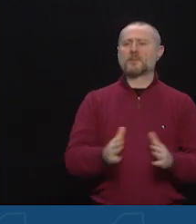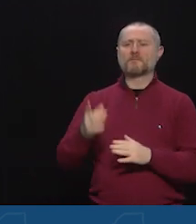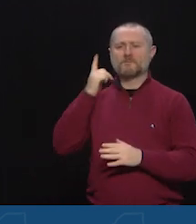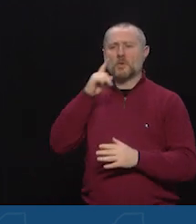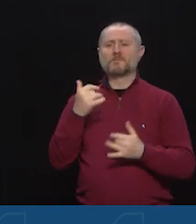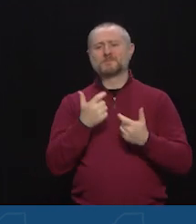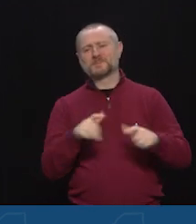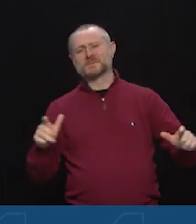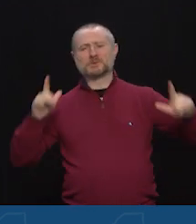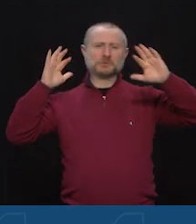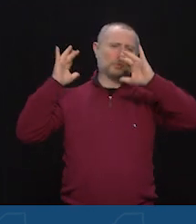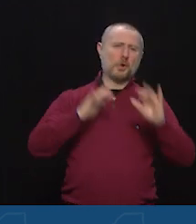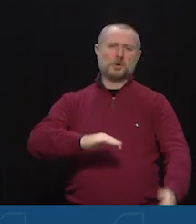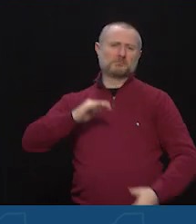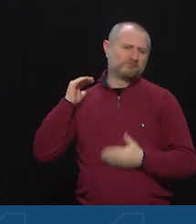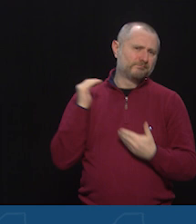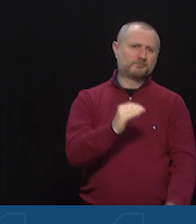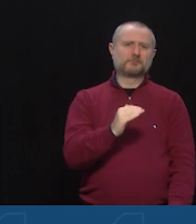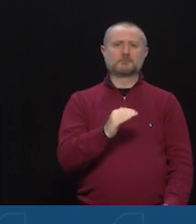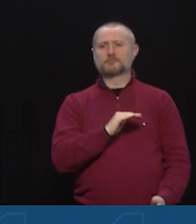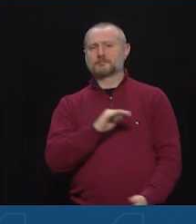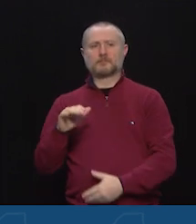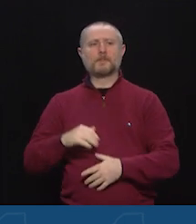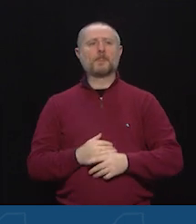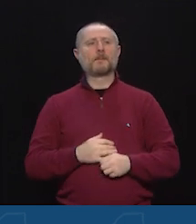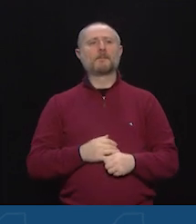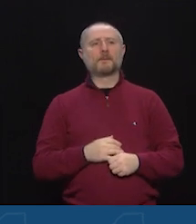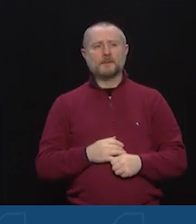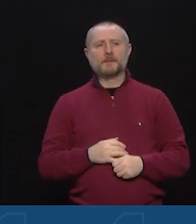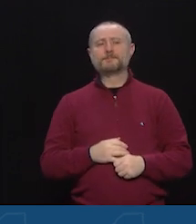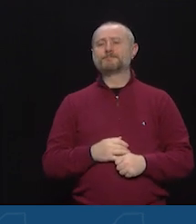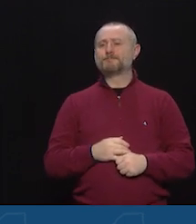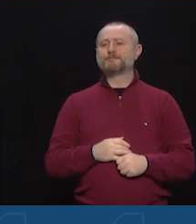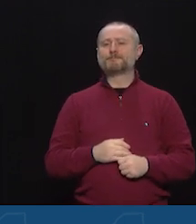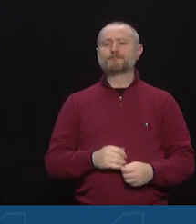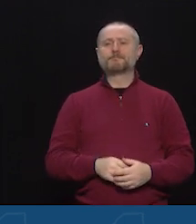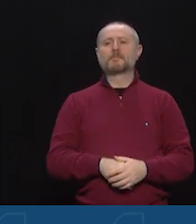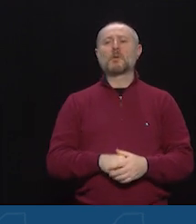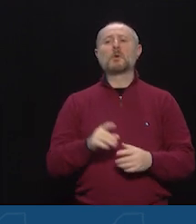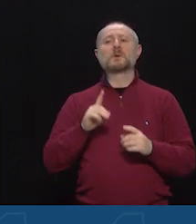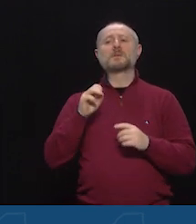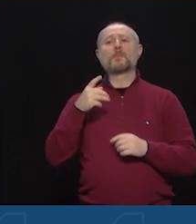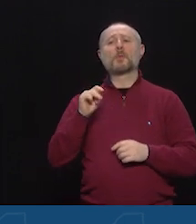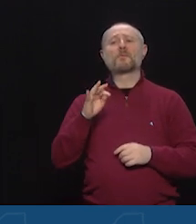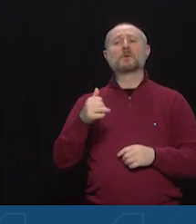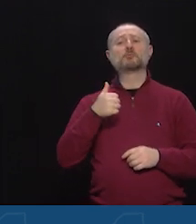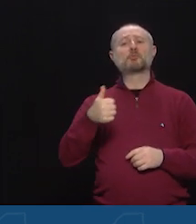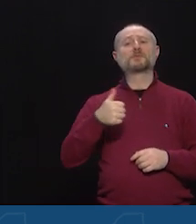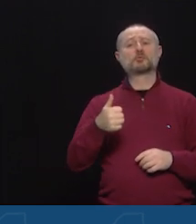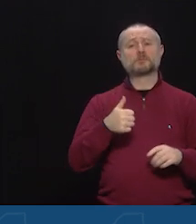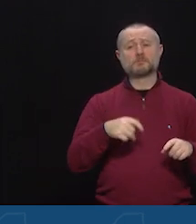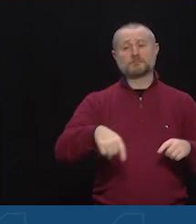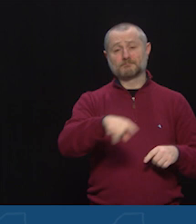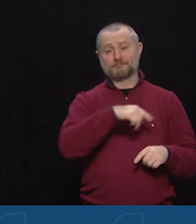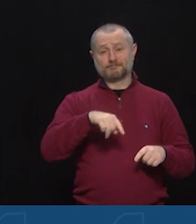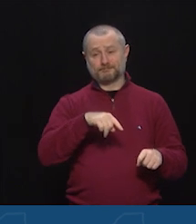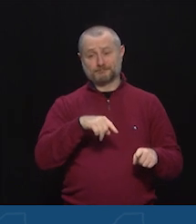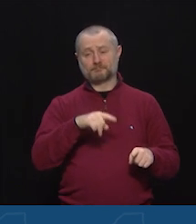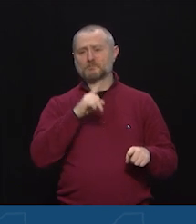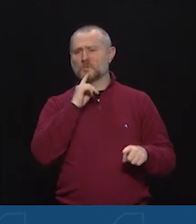like the one we're about to face here. The Department of Transportation has been not only closely monitoring,